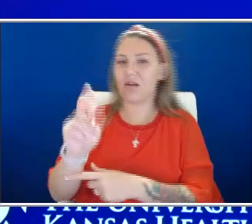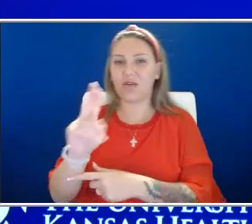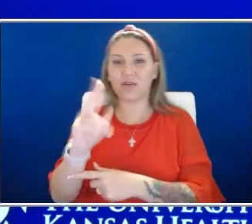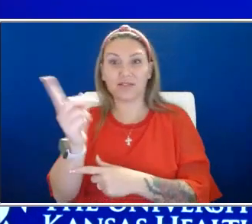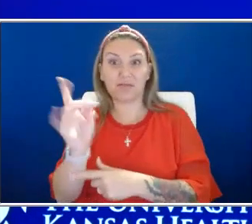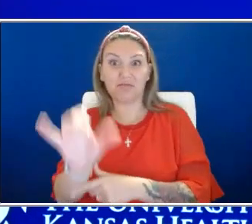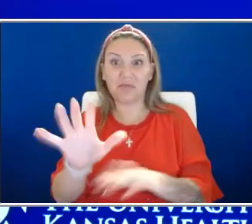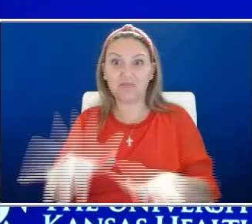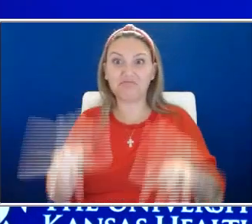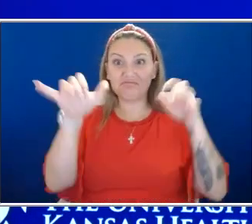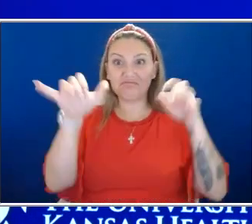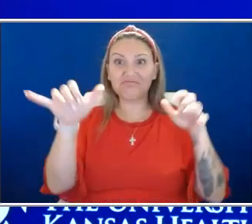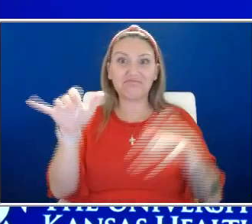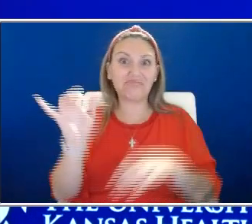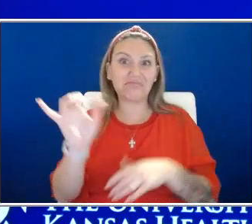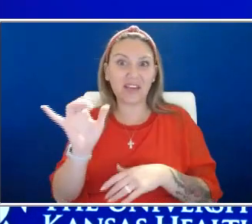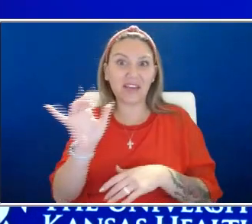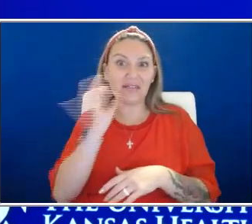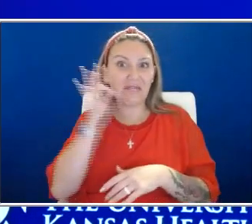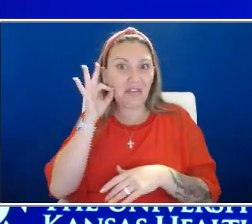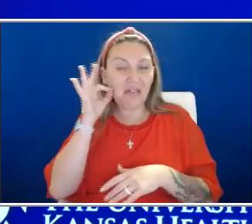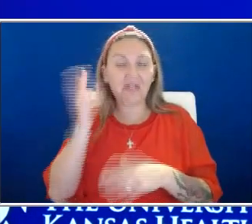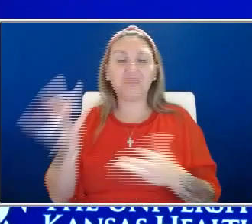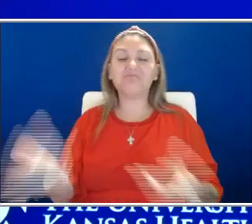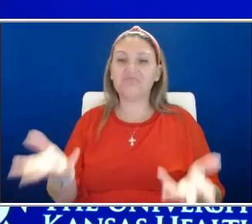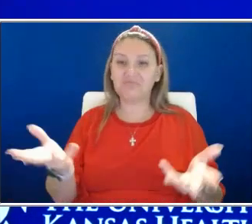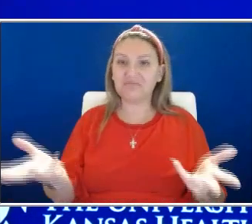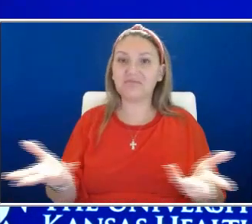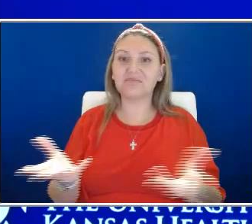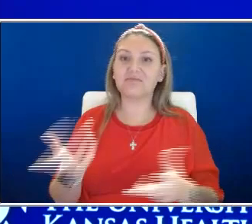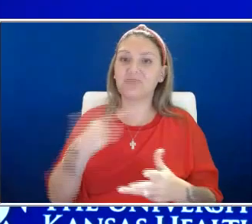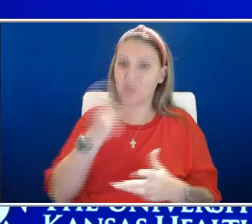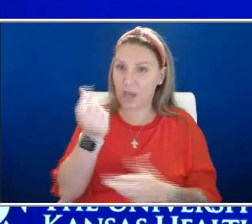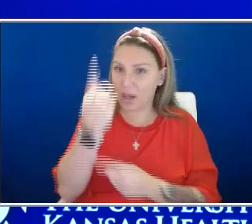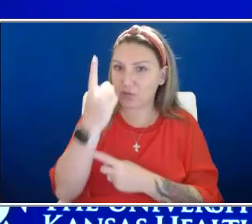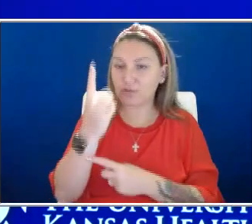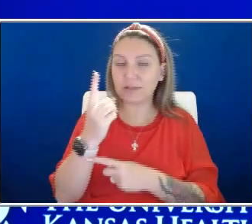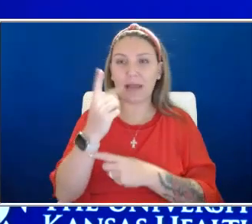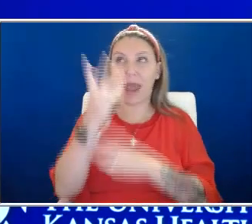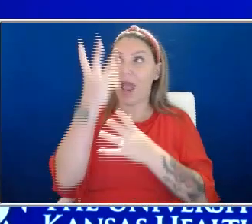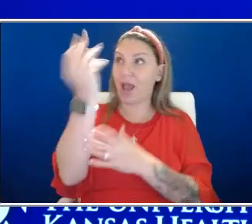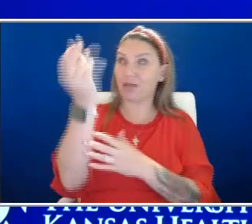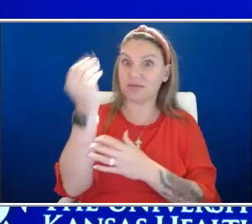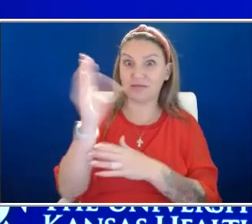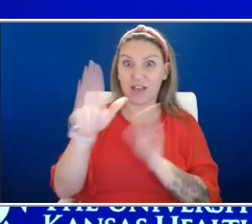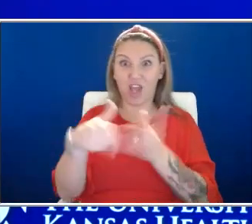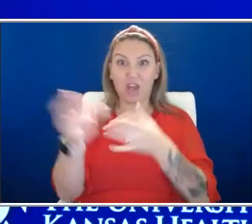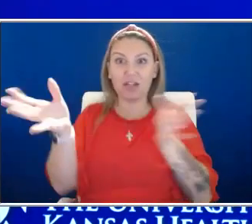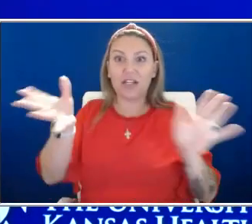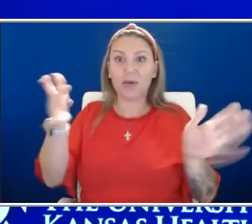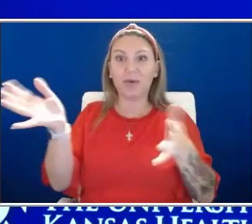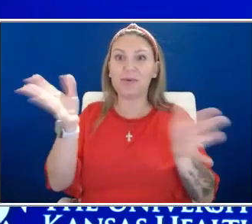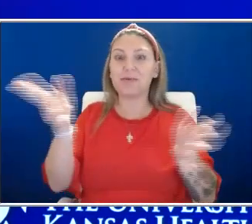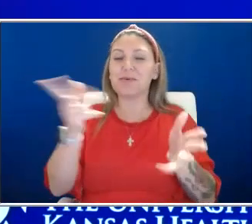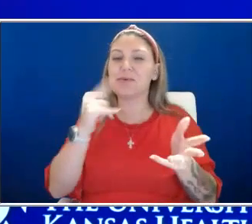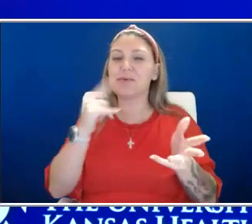like Arrowhead. We do understand that the outdoor, all of that ventilation, those turbulent airflows are really much safer than those